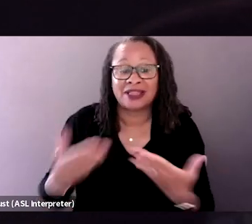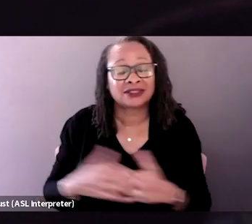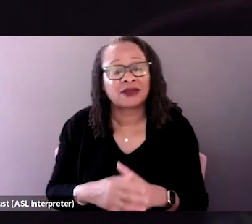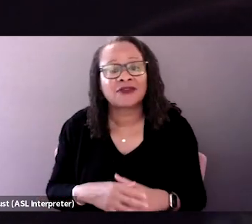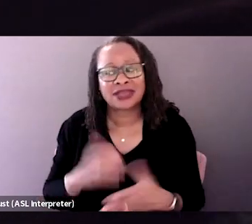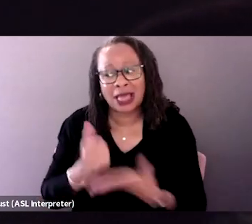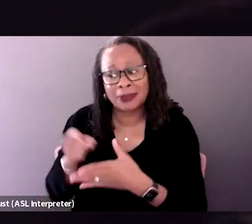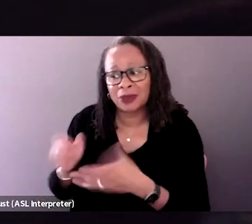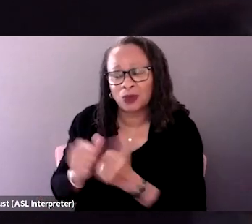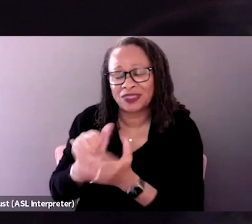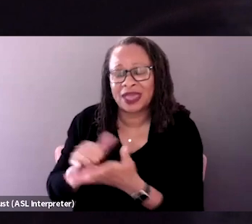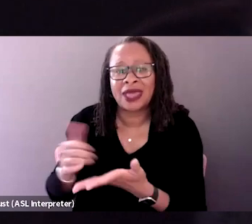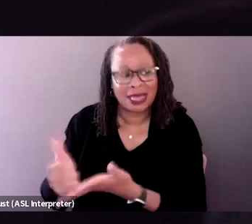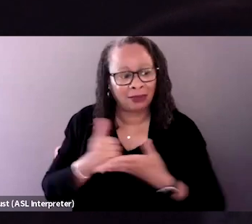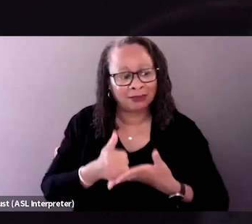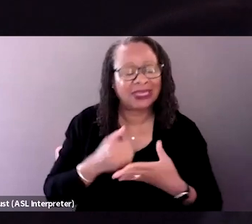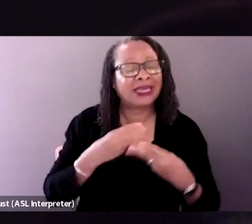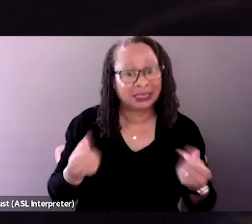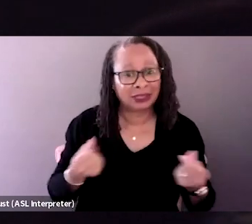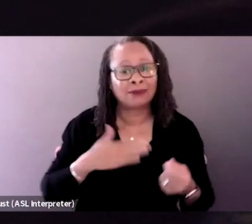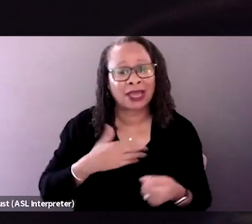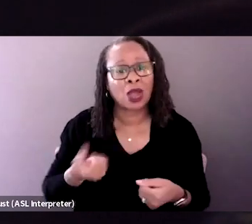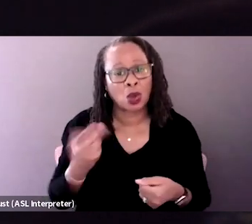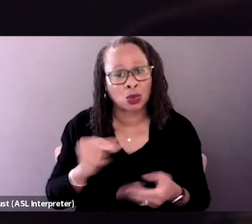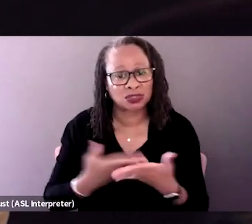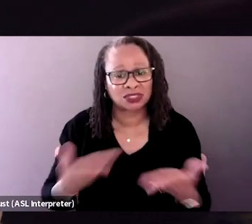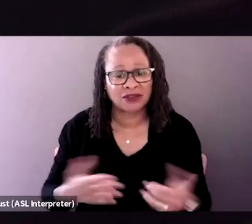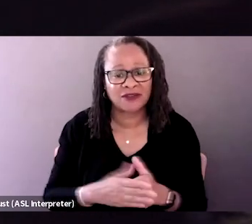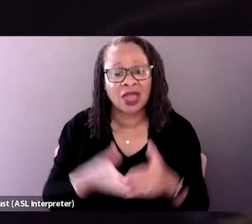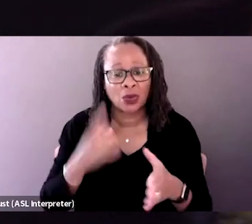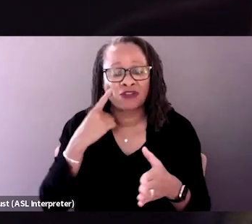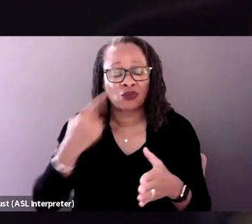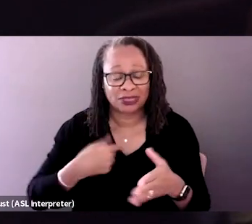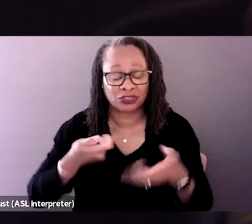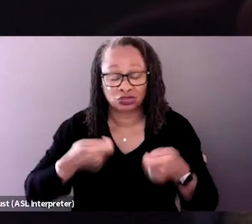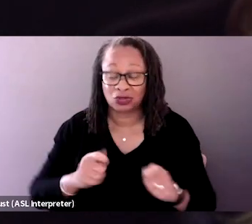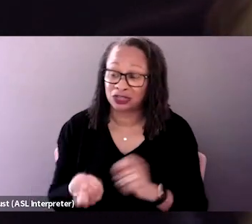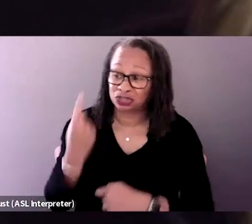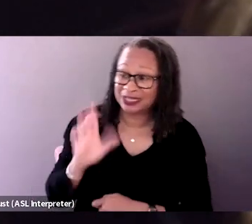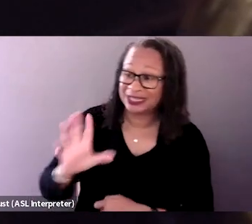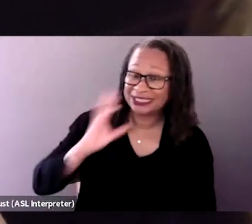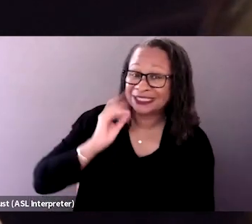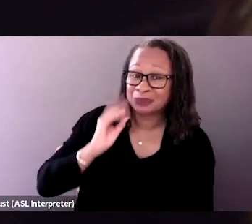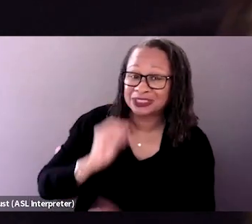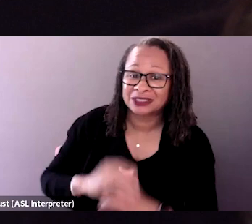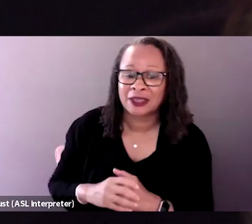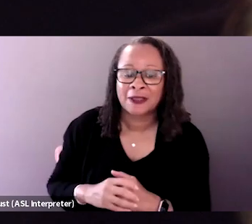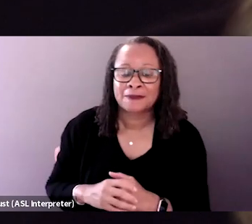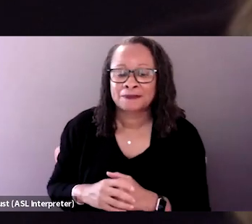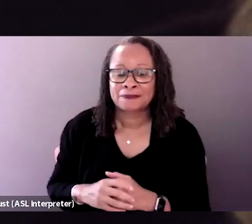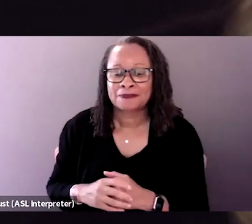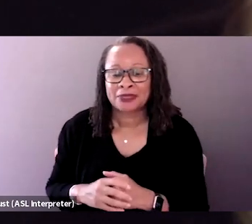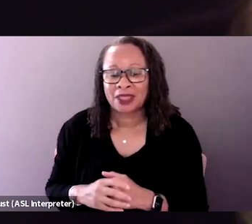to, deal with my own stuff, and was also a way for me to try to understand what it is that my cat, who I also deeply